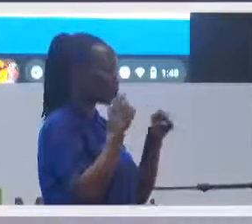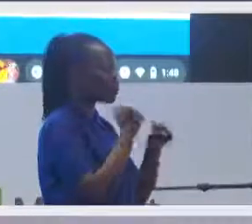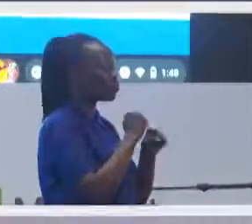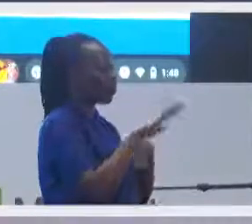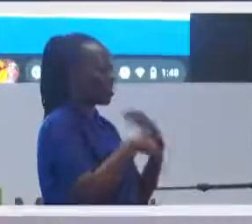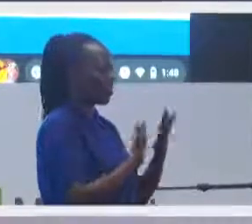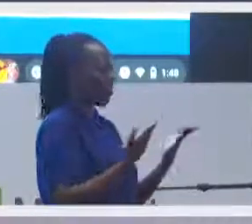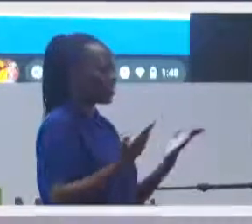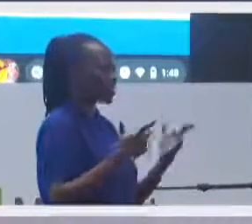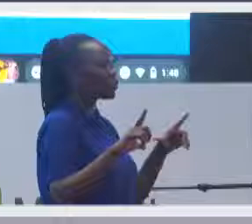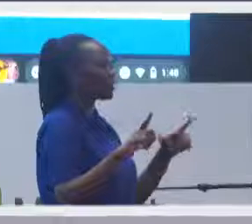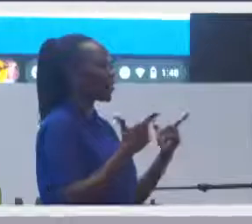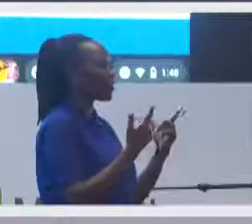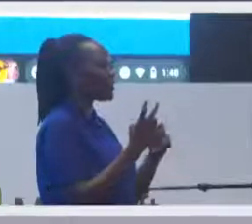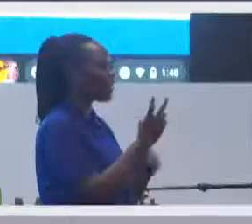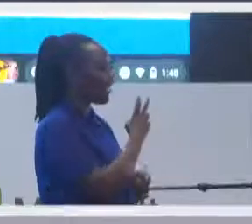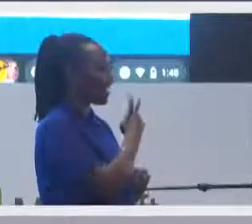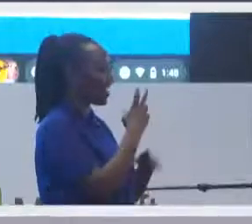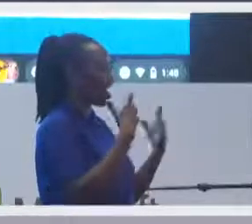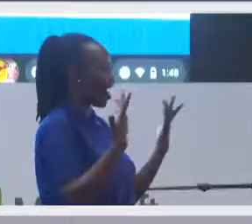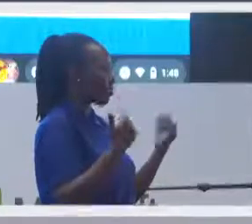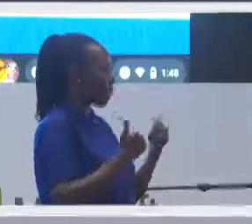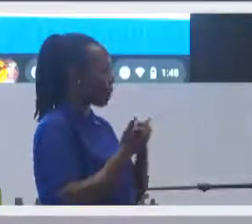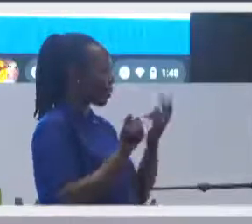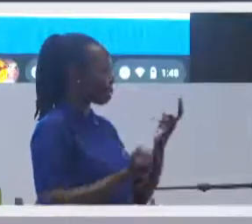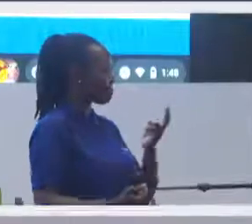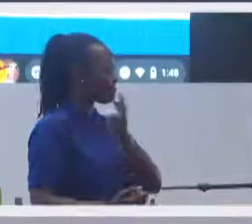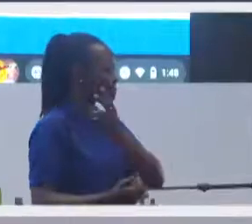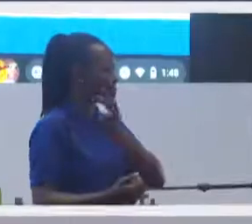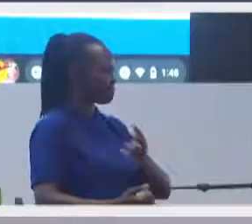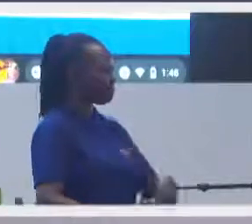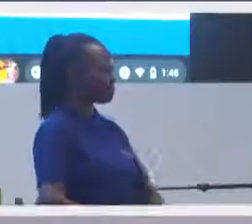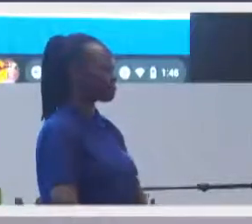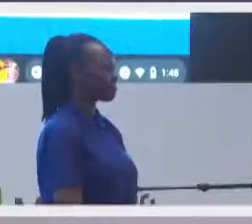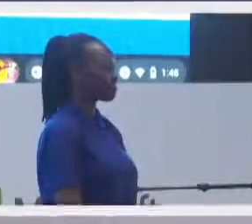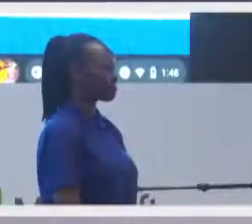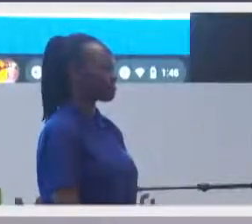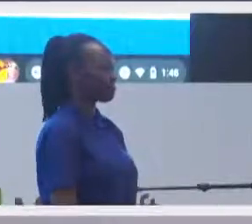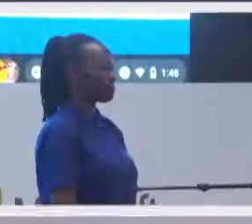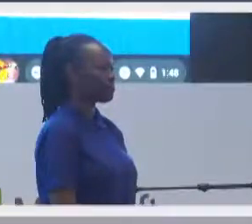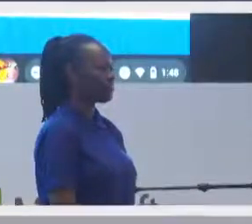So let's see how it goes here.